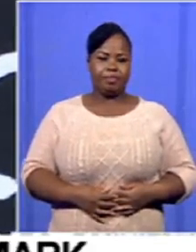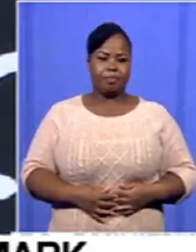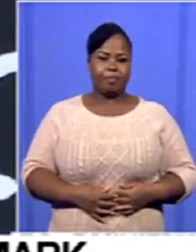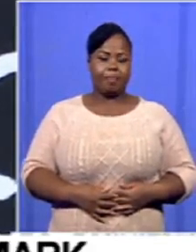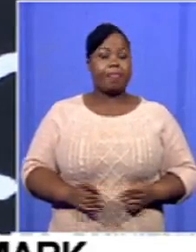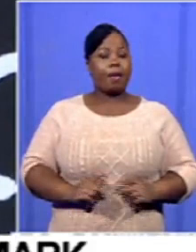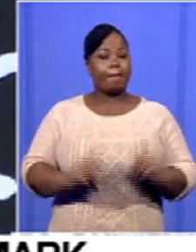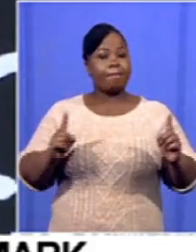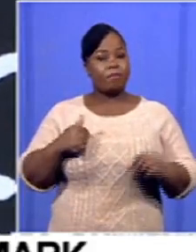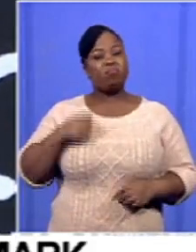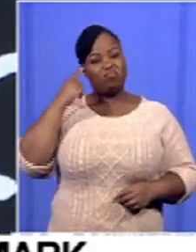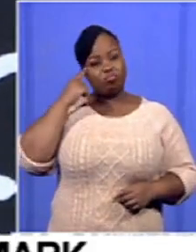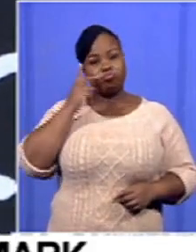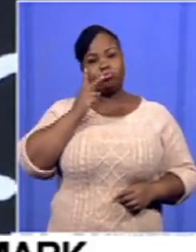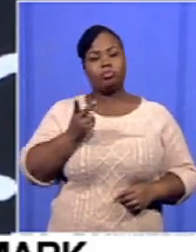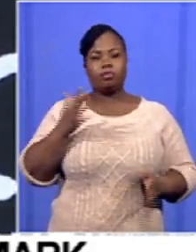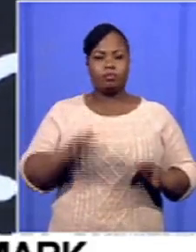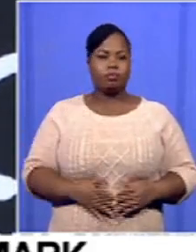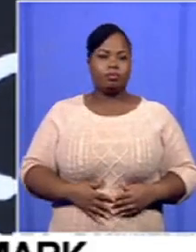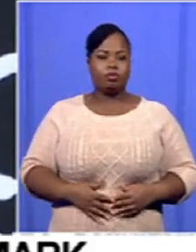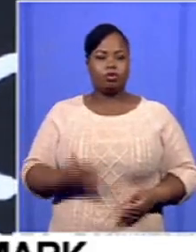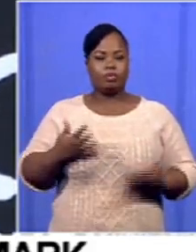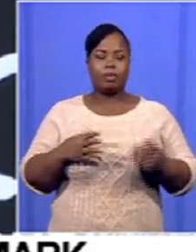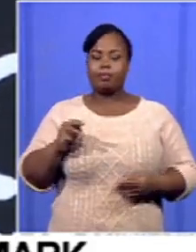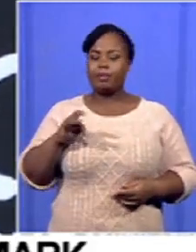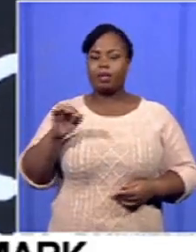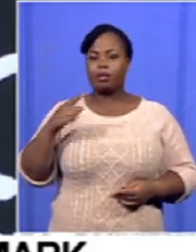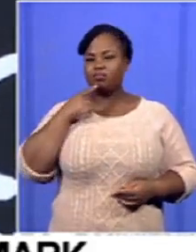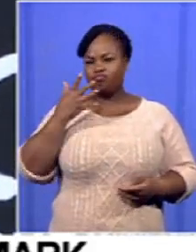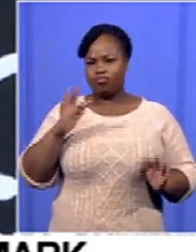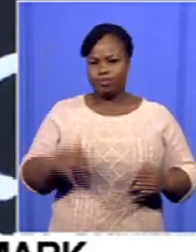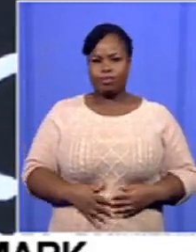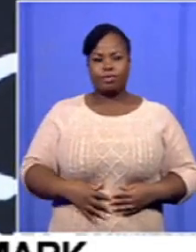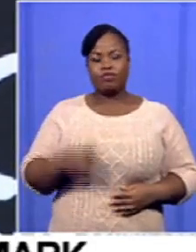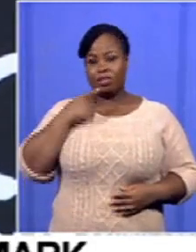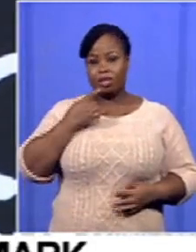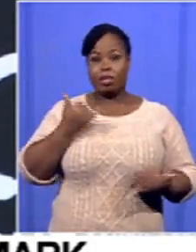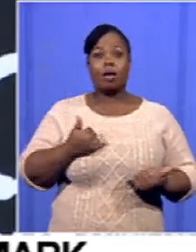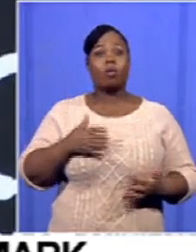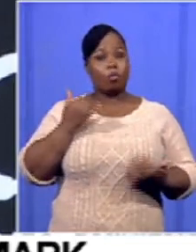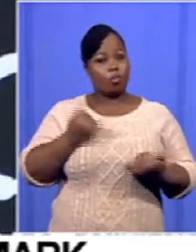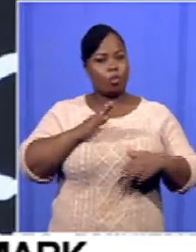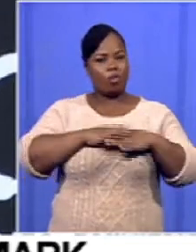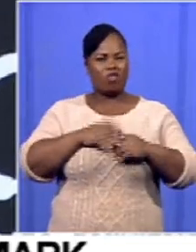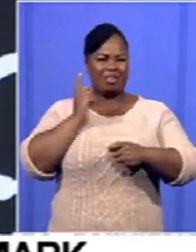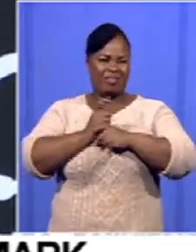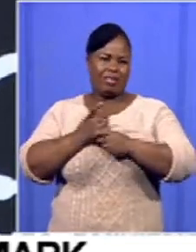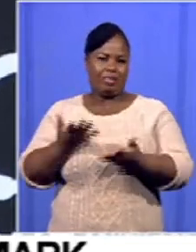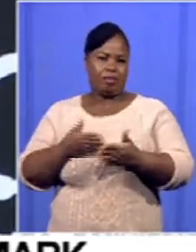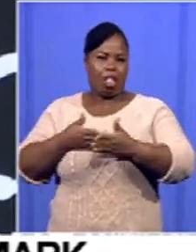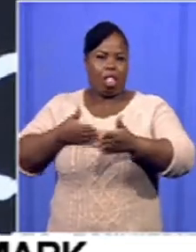But I realize, or like Michael has explained to you, that they are going to make it harder for independents to get through.